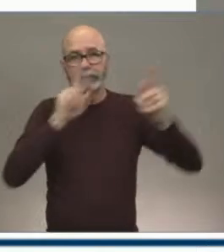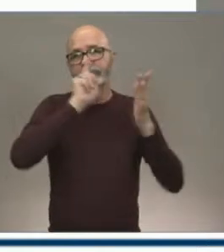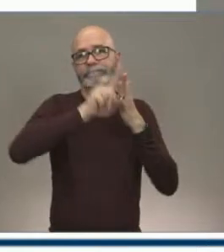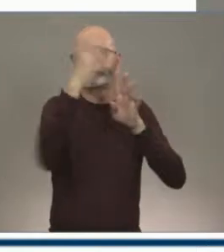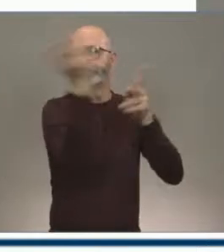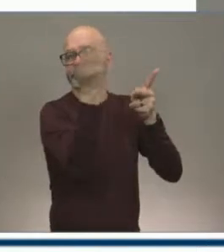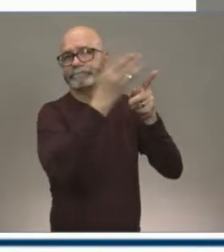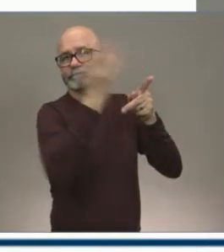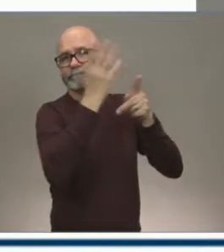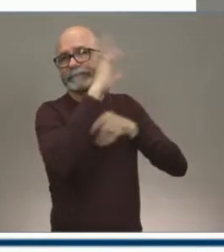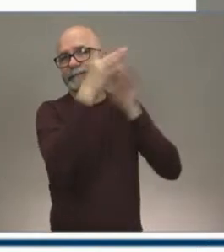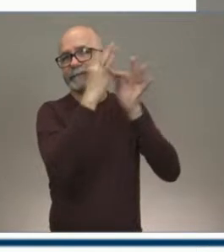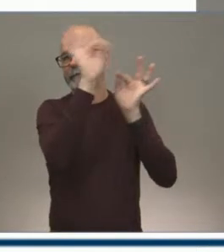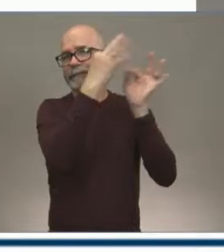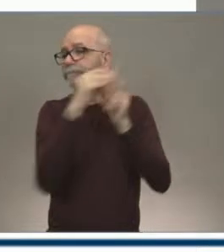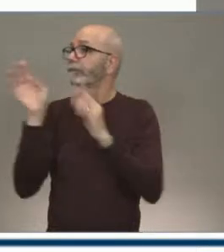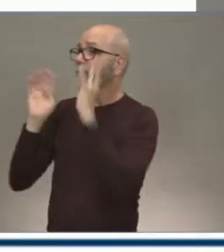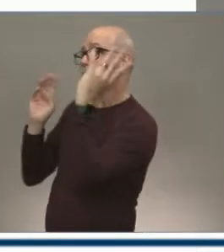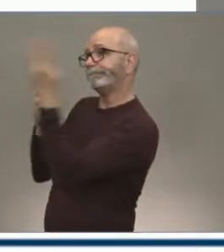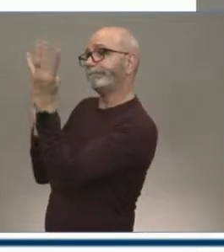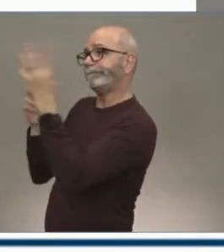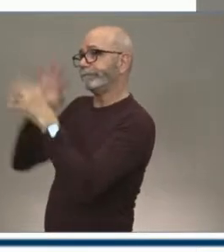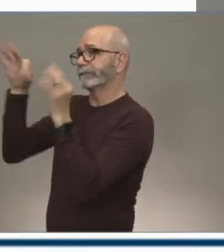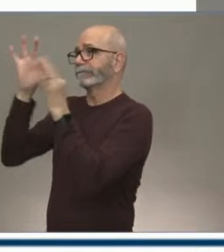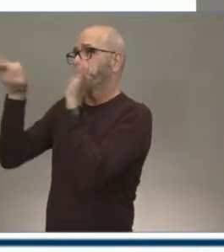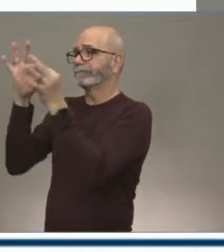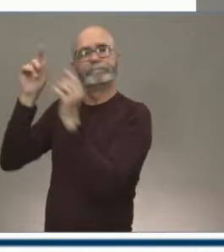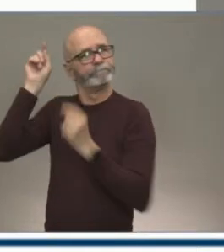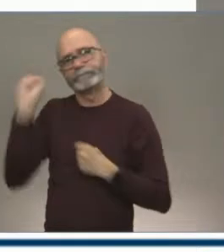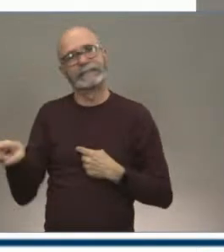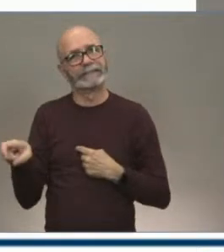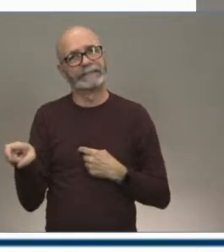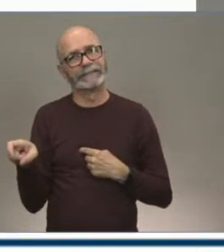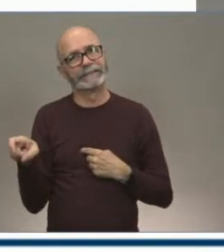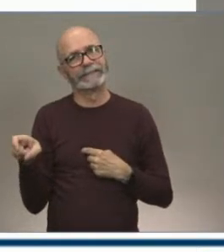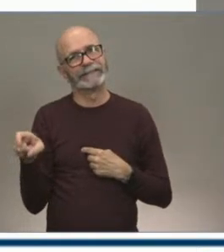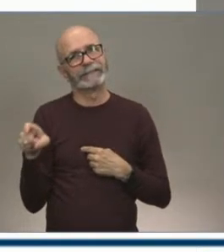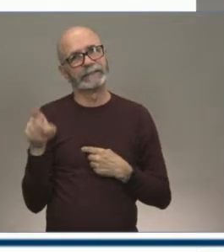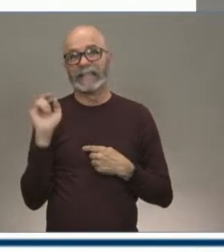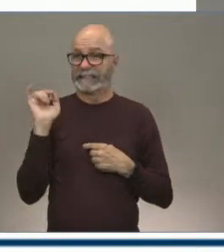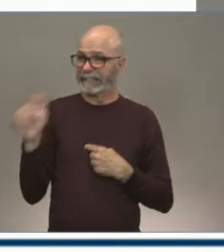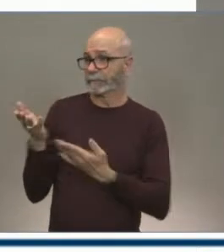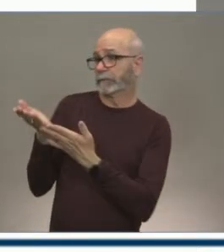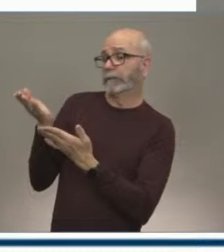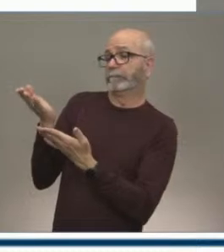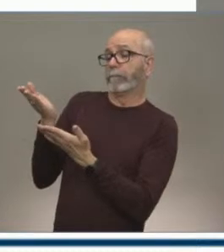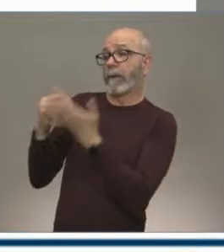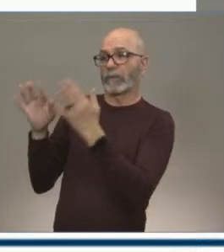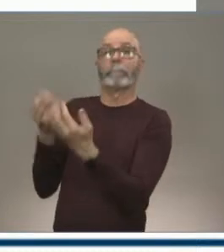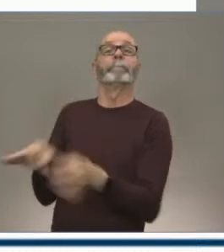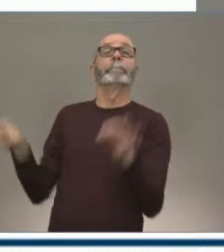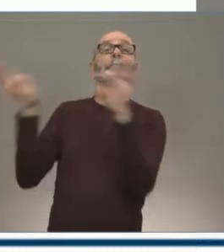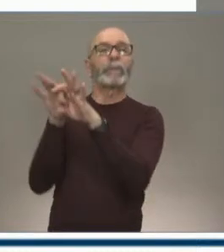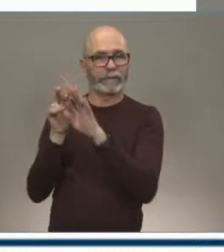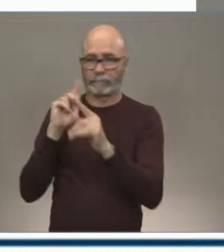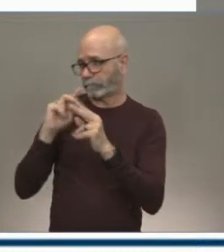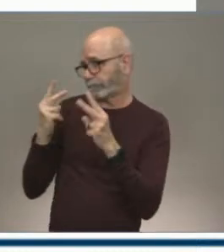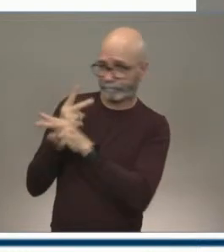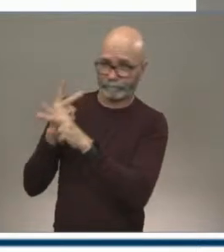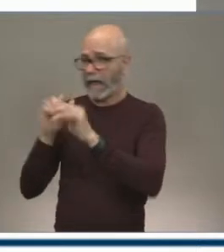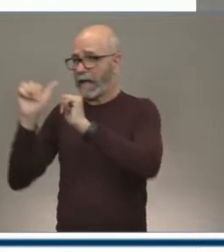communities tested will be an important part of our assessment of trying to determine, is there